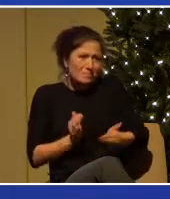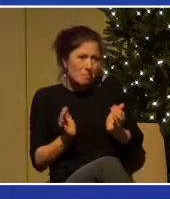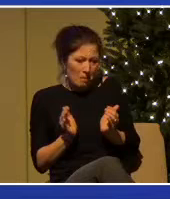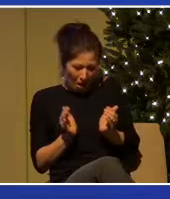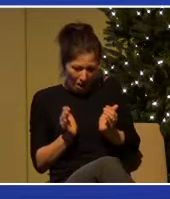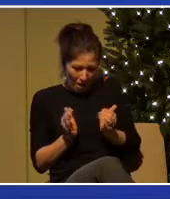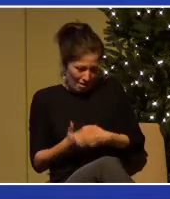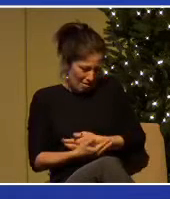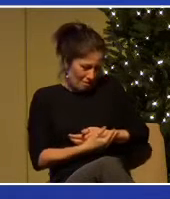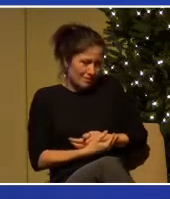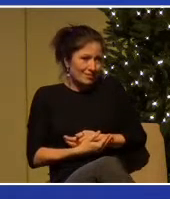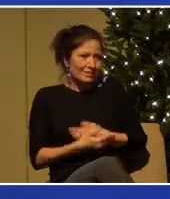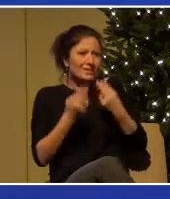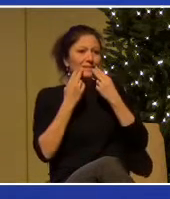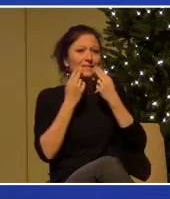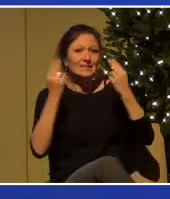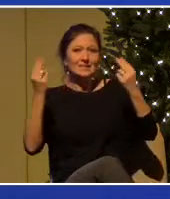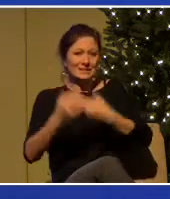helpless,